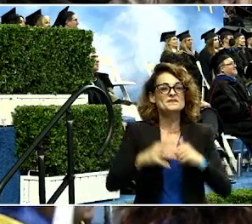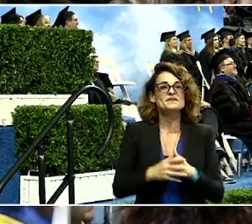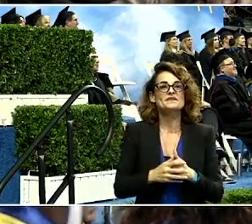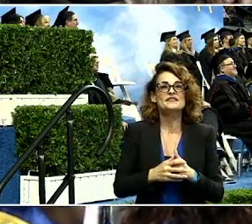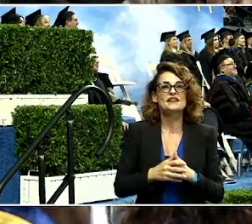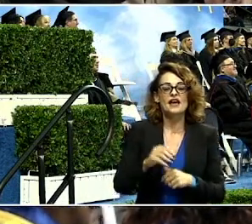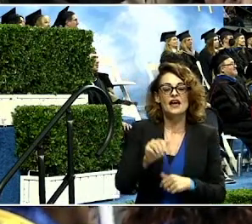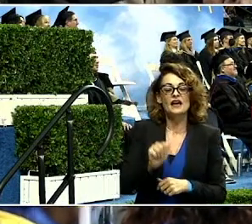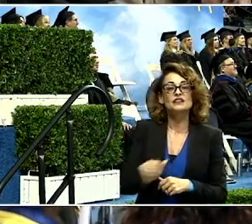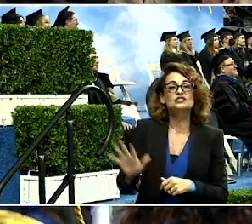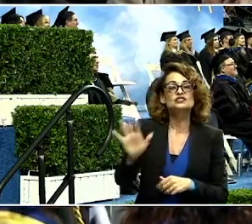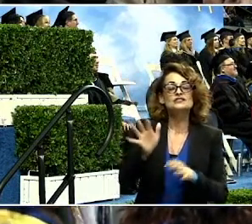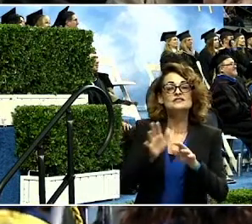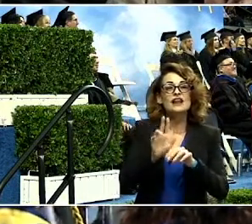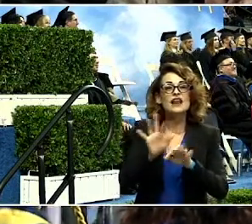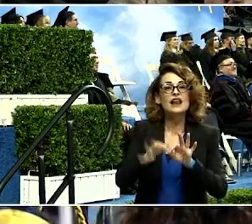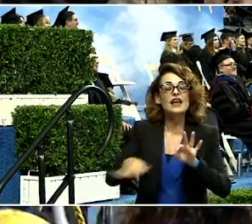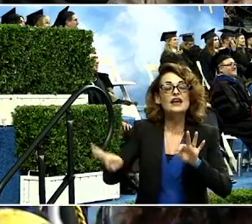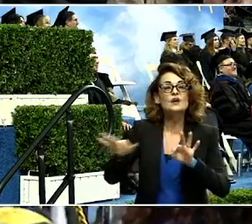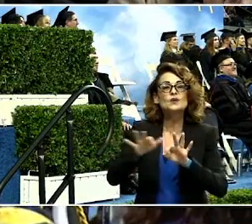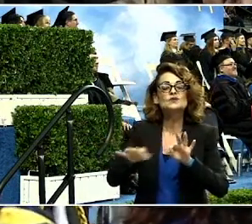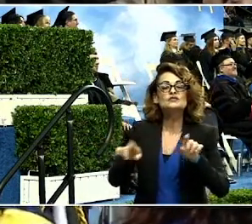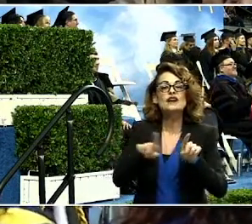in Asian languages and cultures,